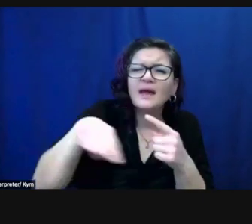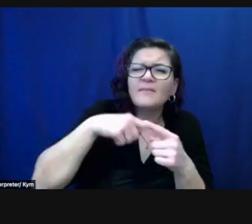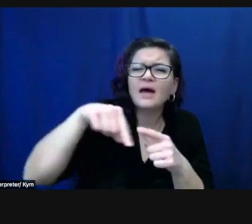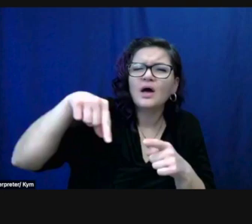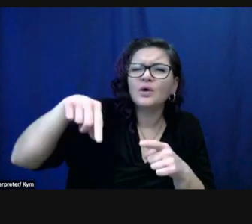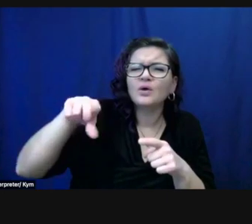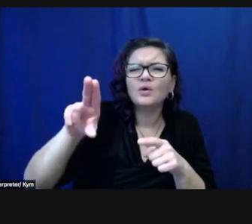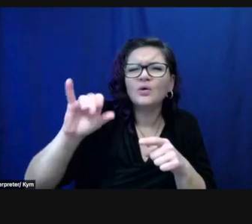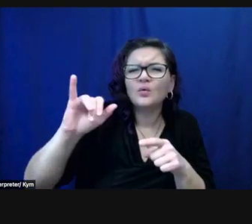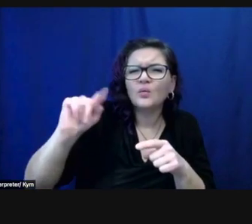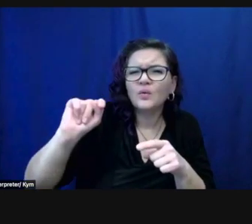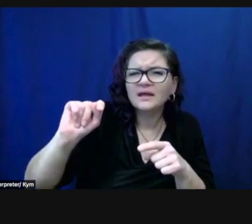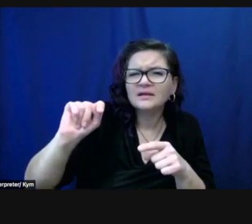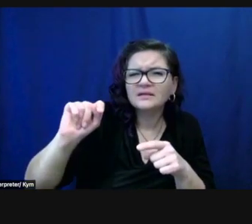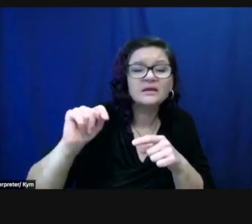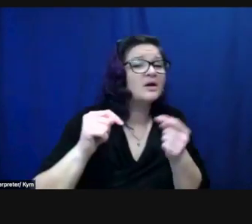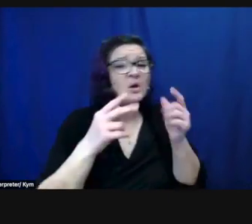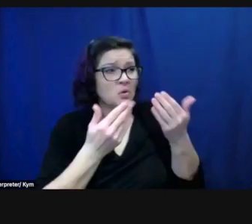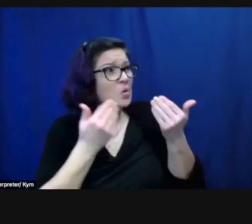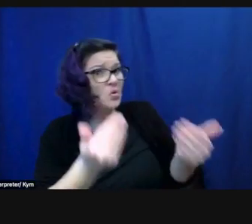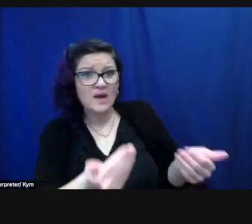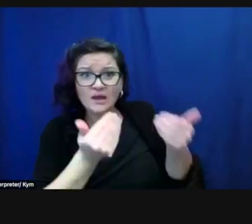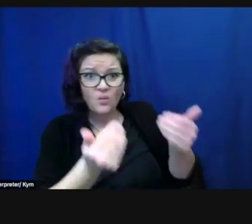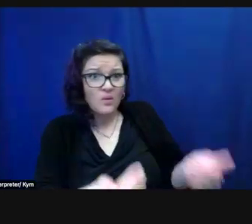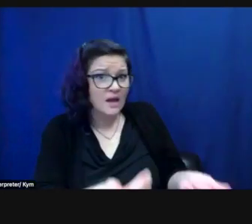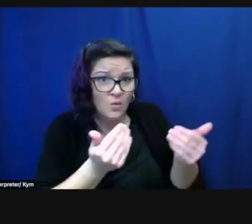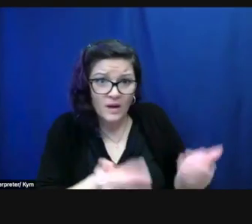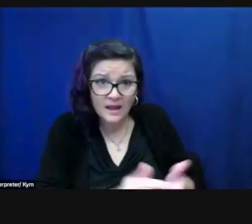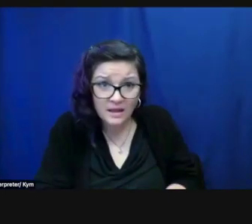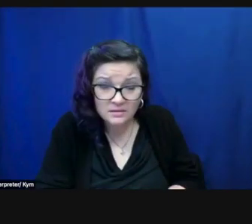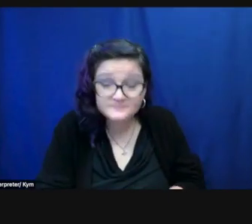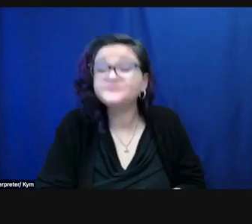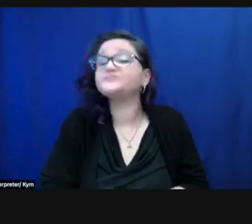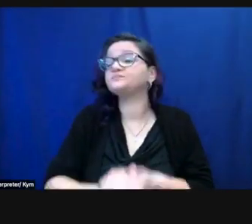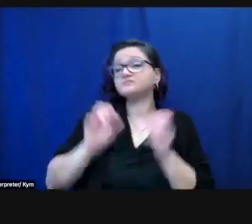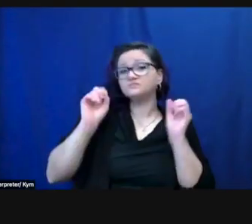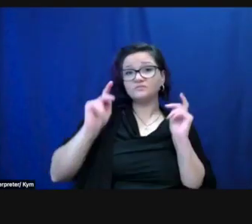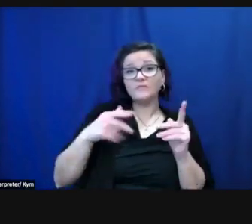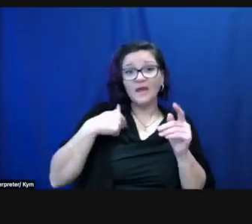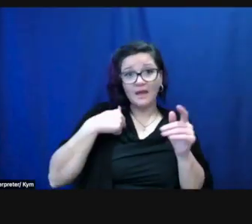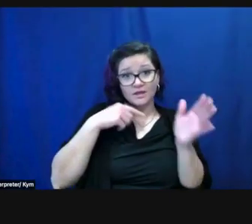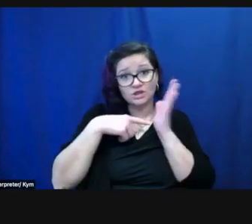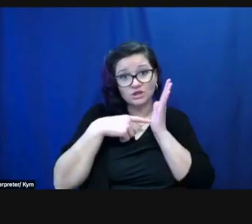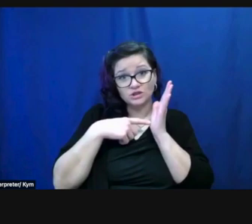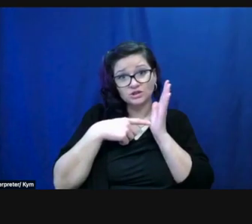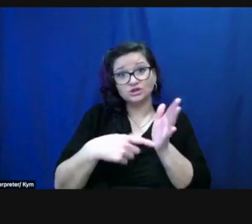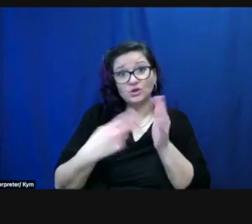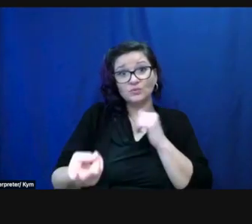that? Yeah, why don't you share it right now, that we can talk about that okay. now. Okay. I'm going to share with you two things.